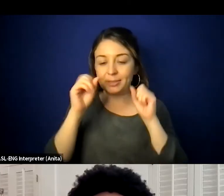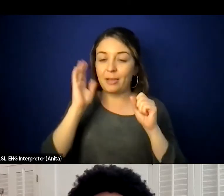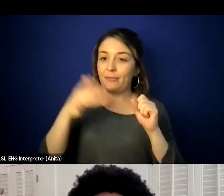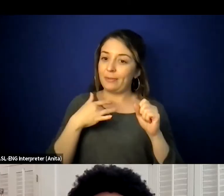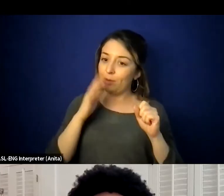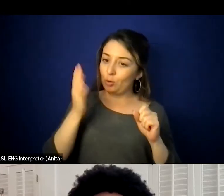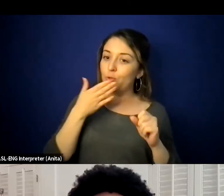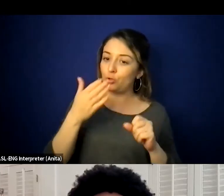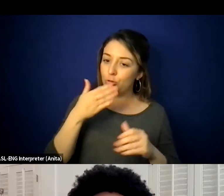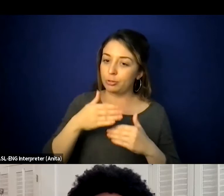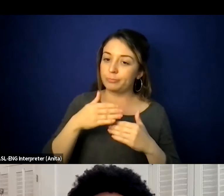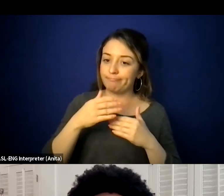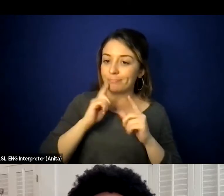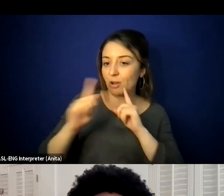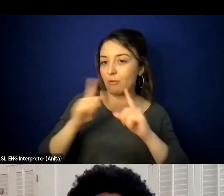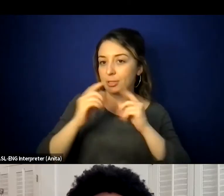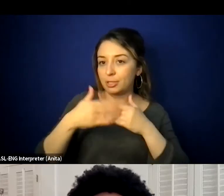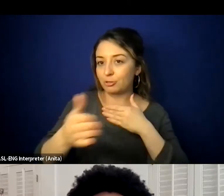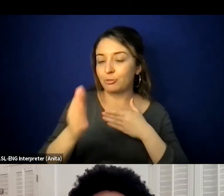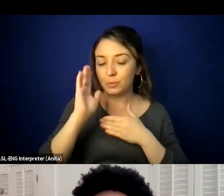good and important conversation today.